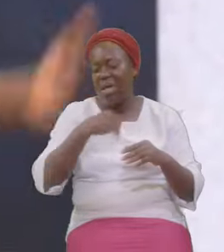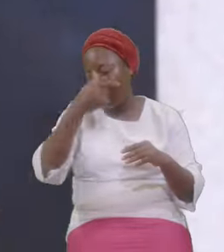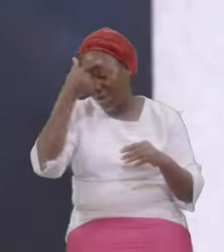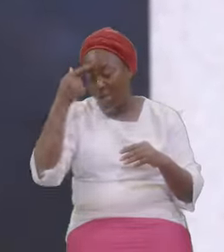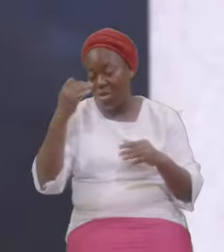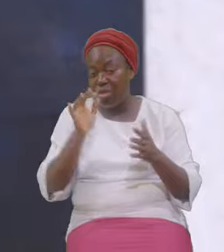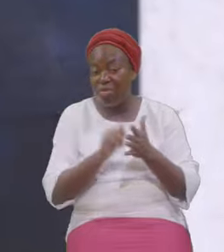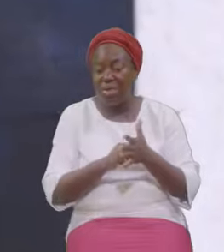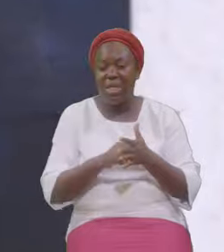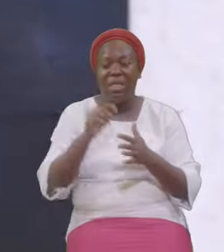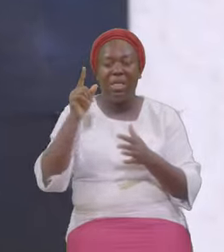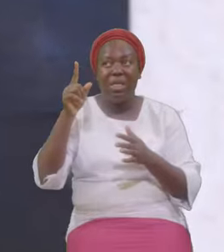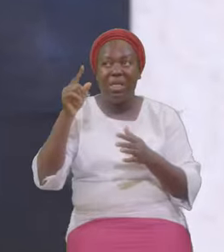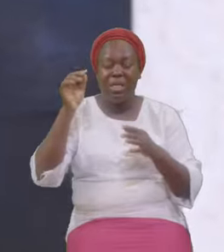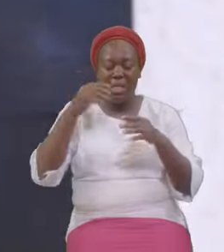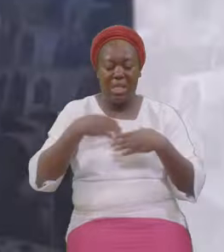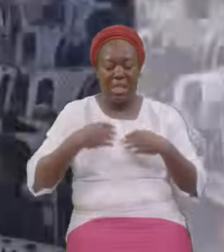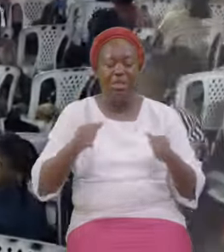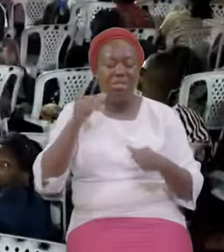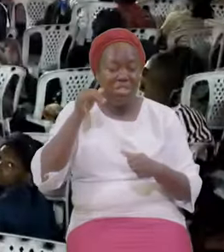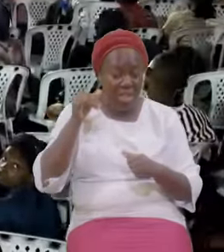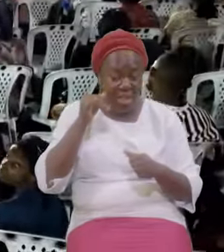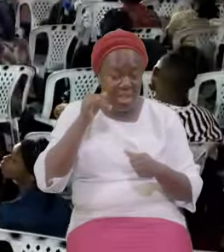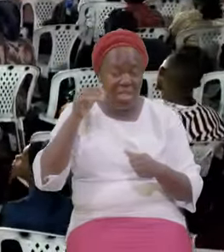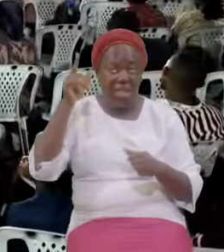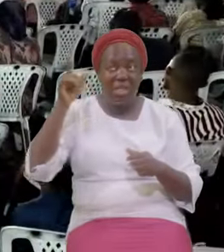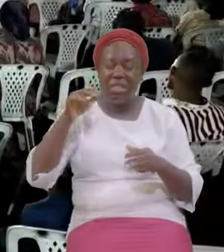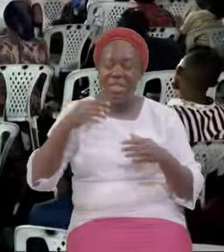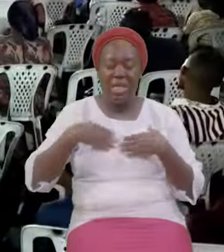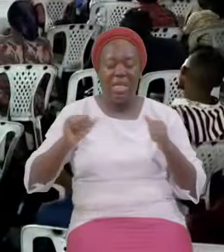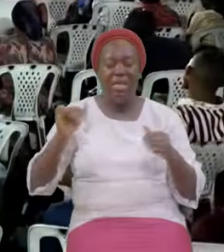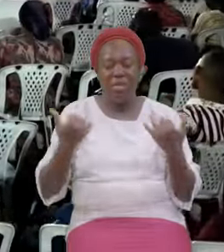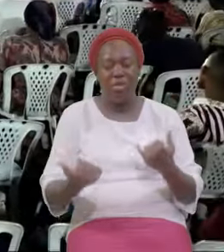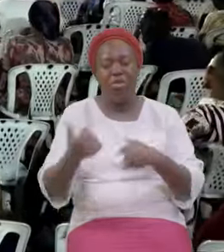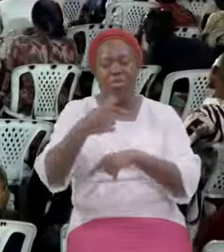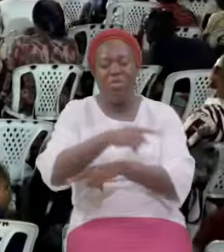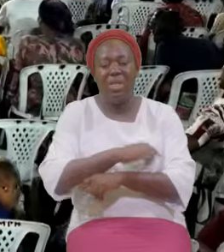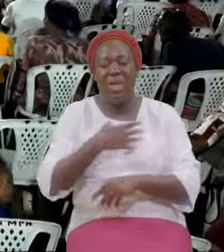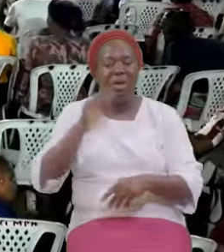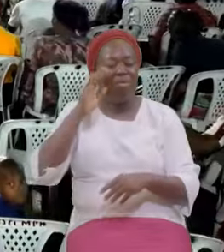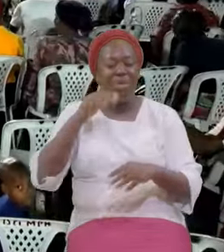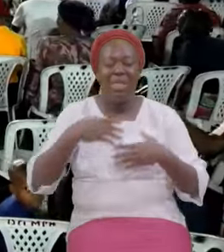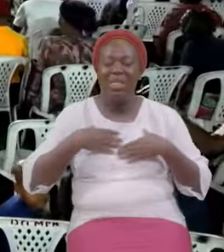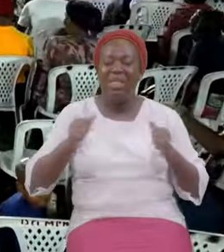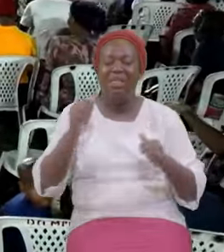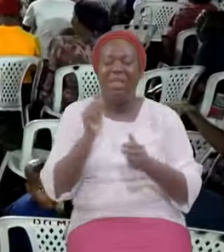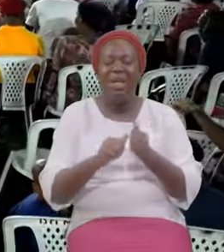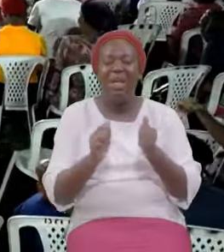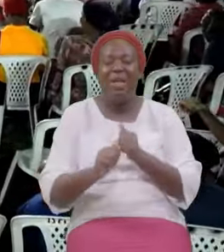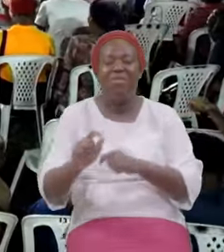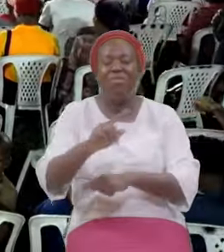healed yesterday, he's healing today, and he will heal every day of